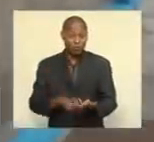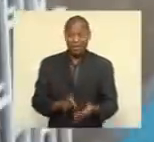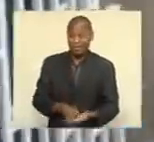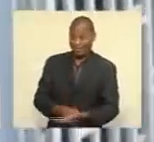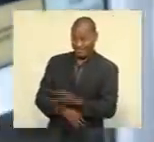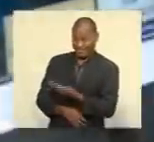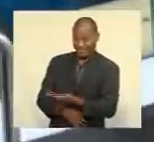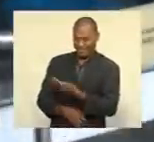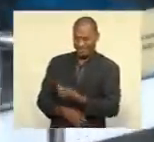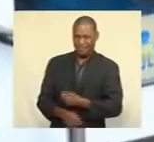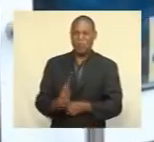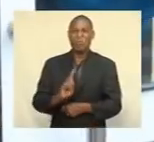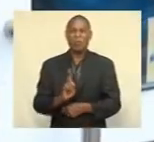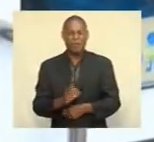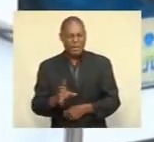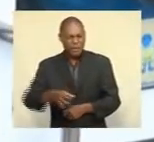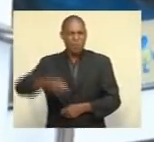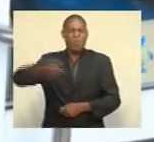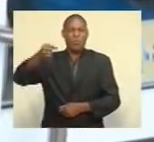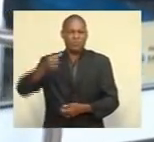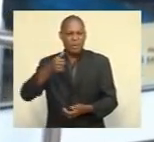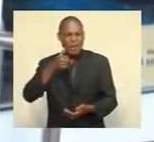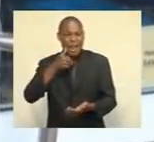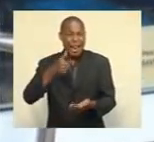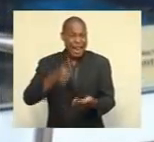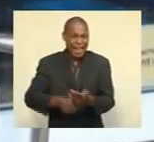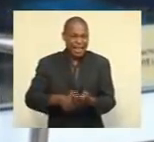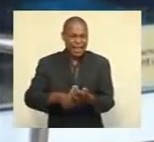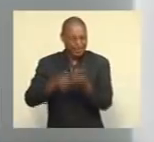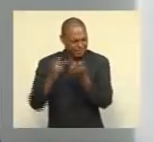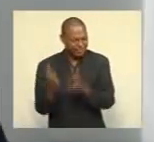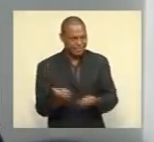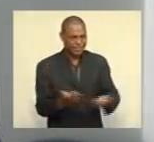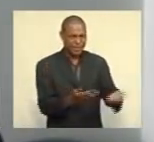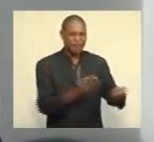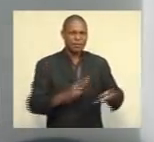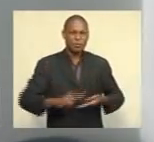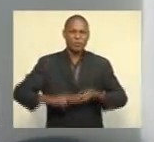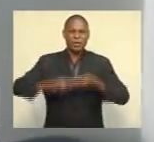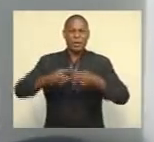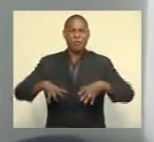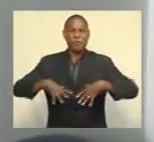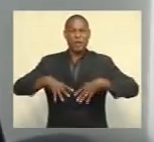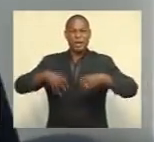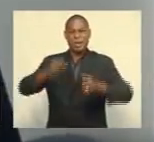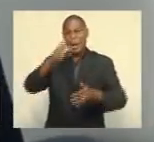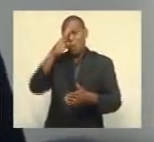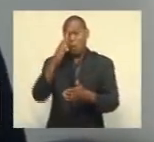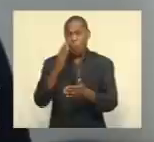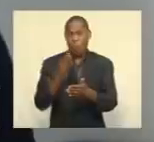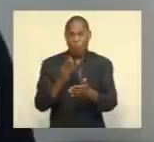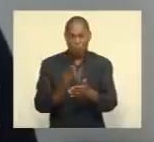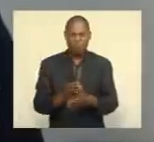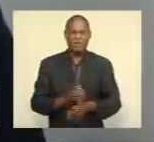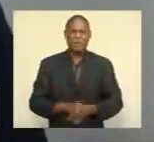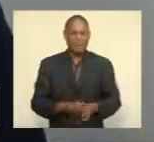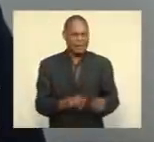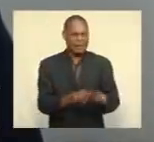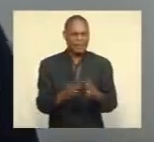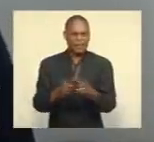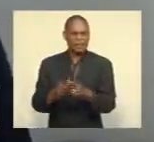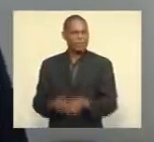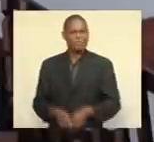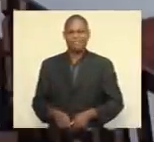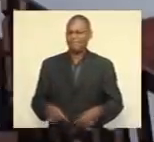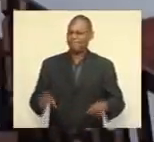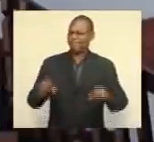issued suspension letters last week to Unity Fiji, Freedom Alliance and Hope for failure to comply with the Political Parties